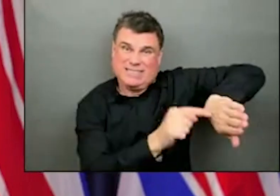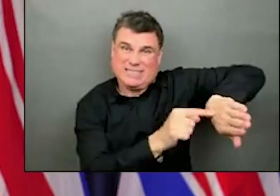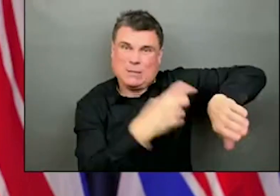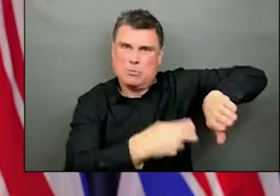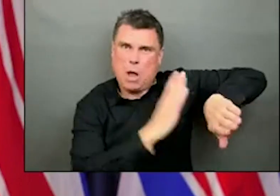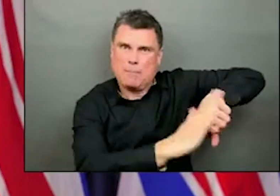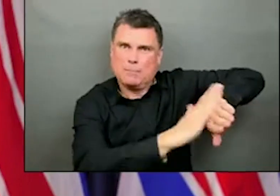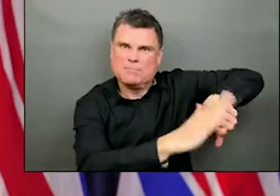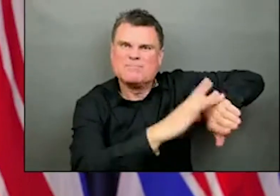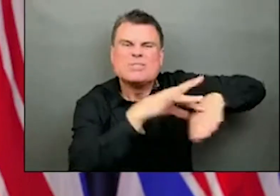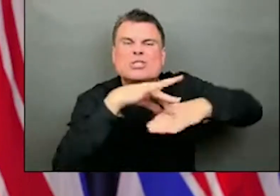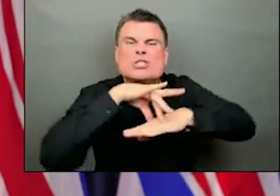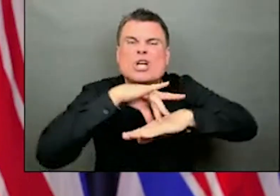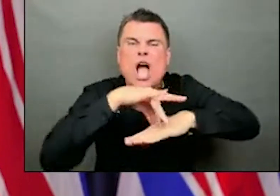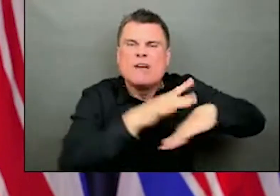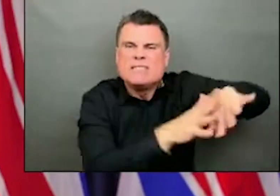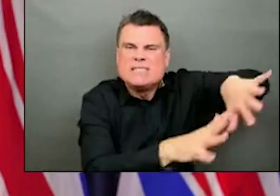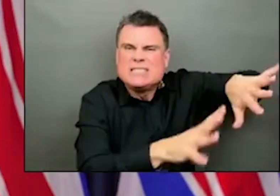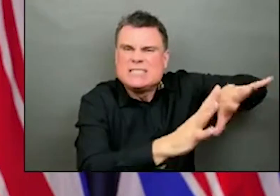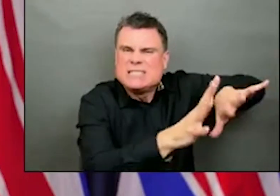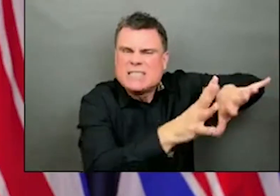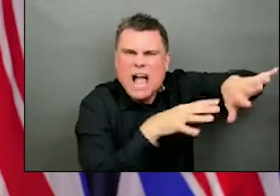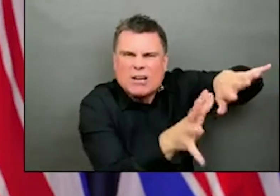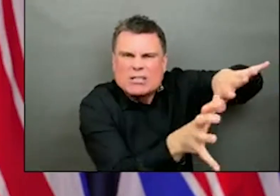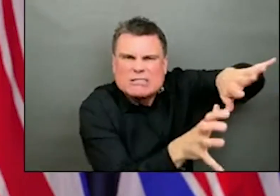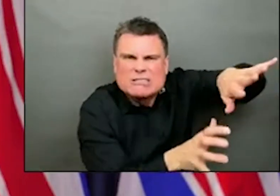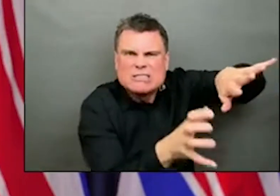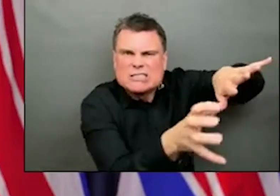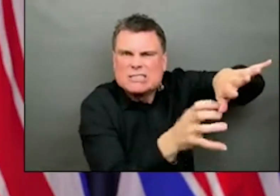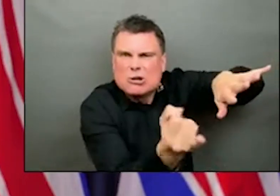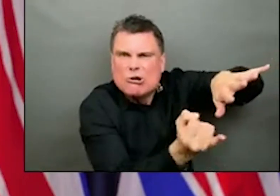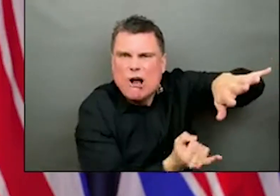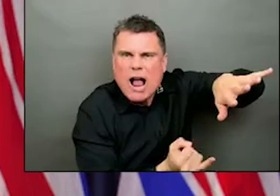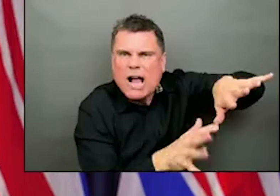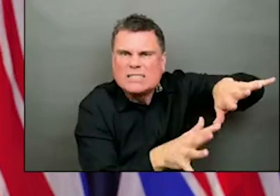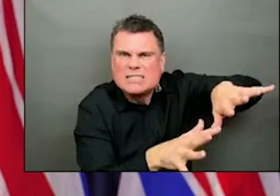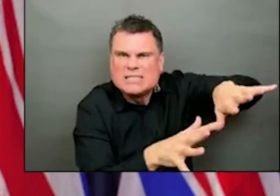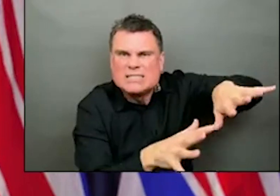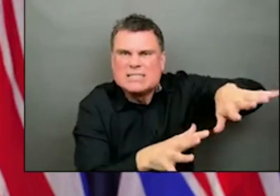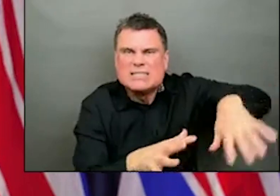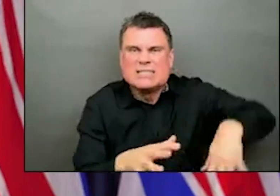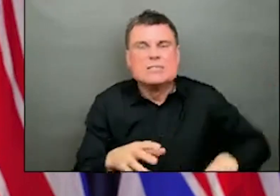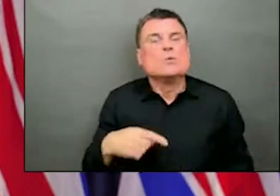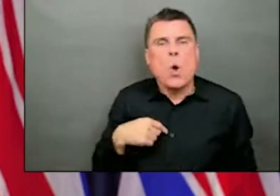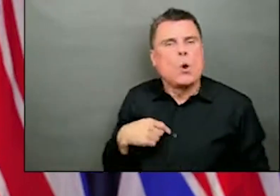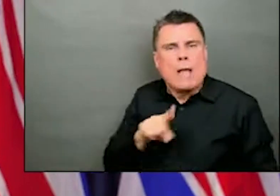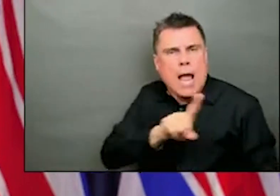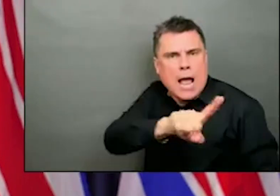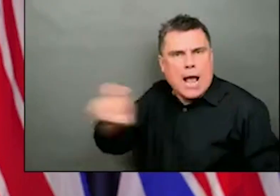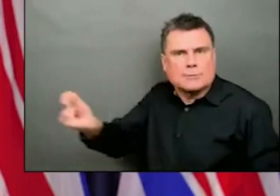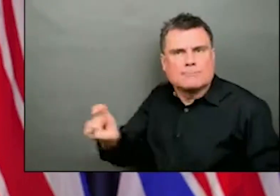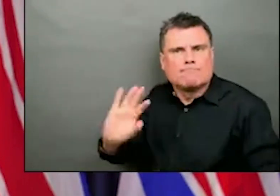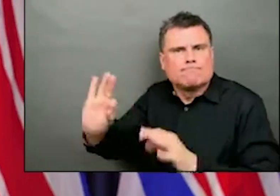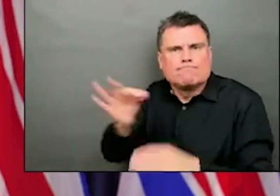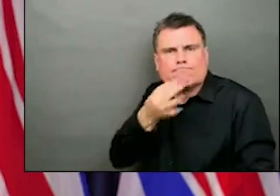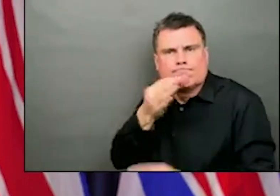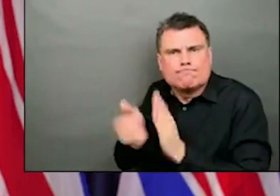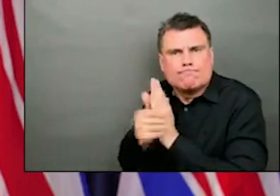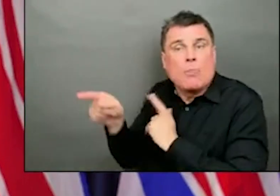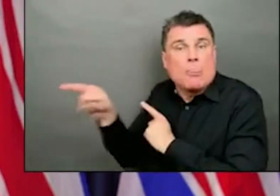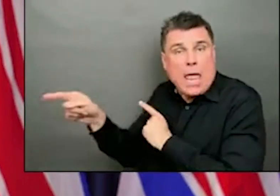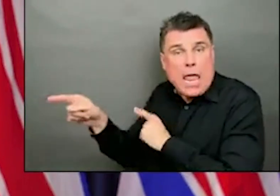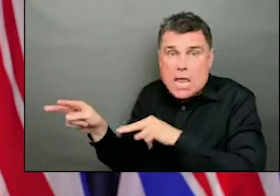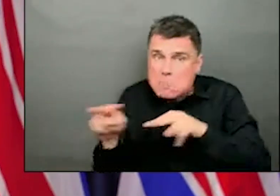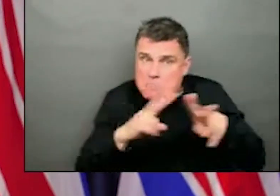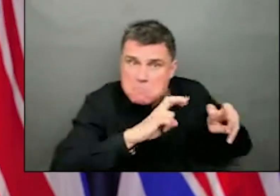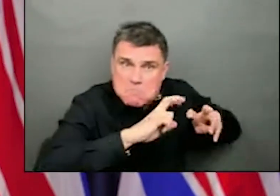we deliberated, and we made the choice to proceed. The challenges on the right bank, which were the subject of